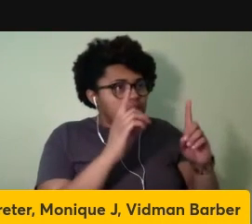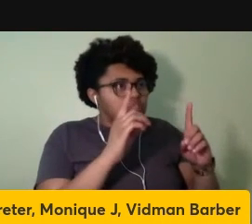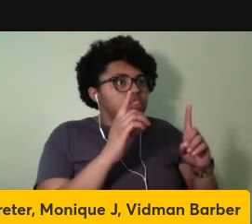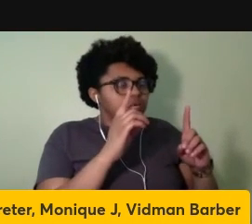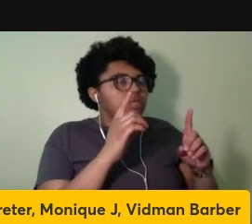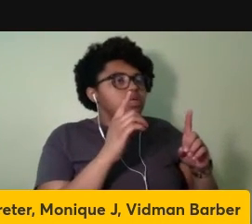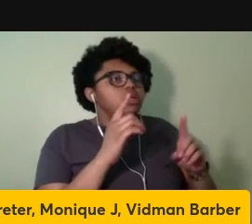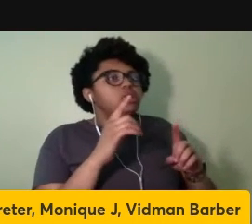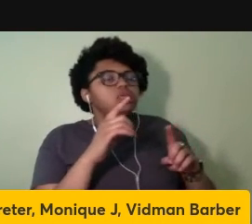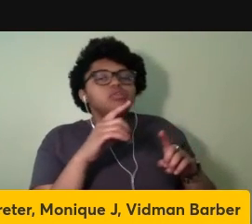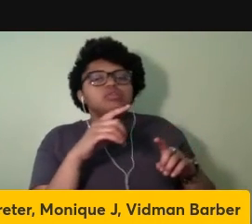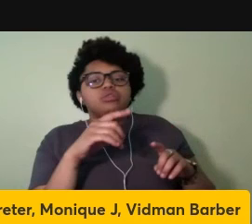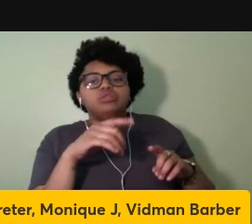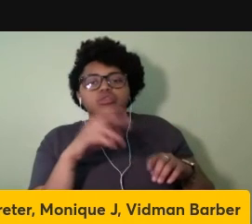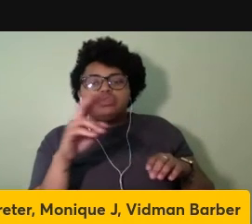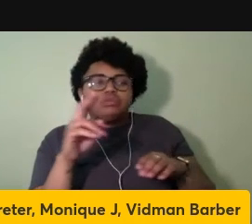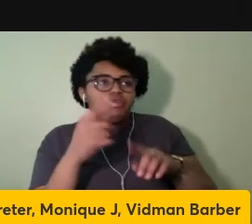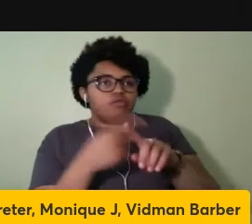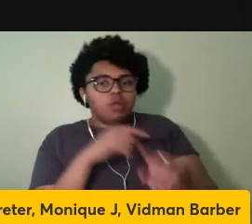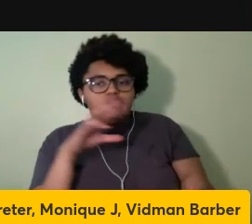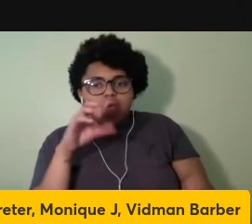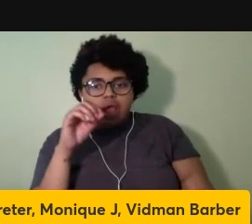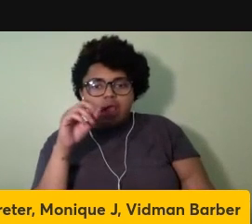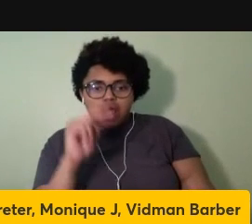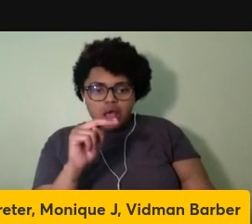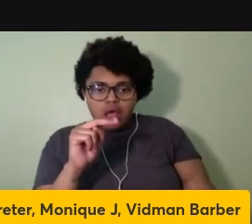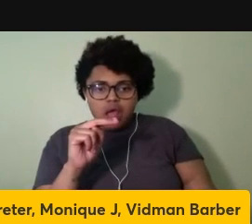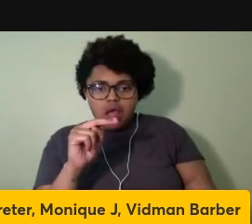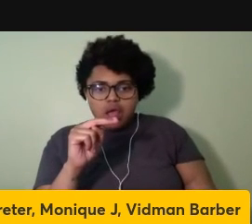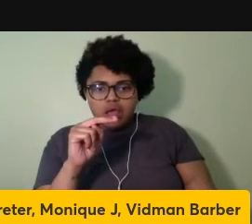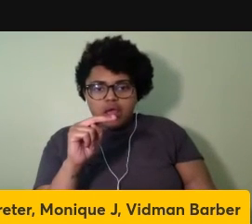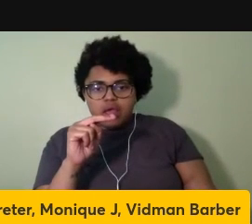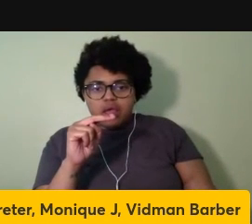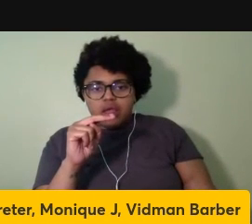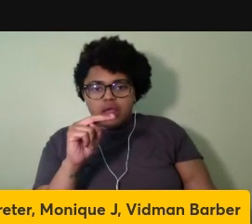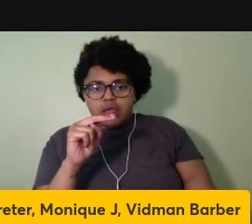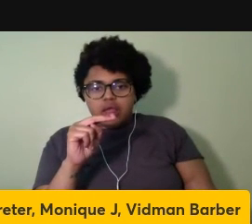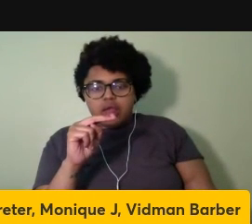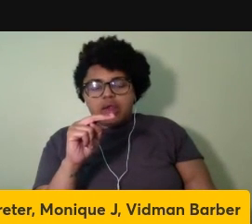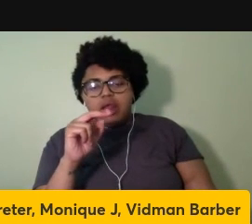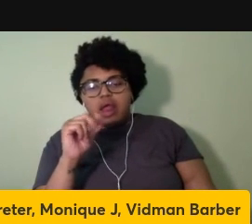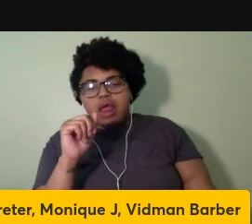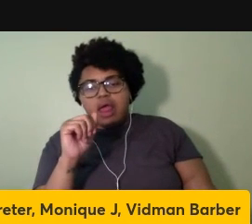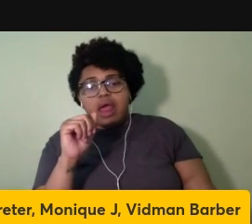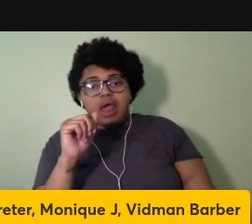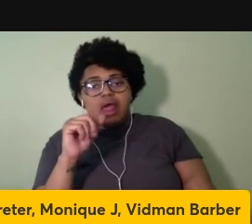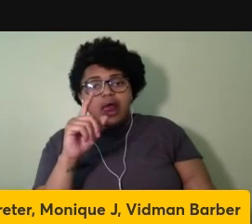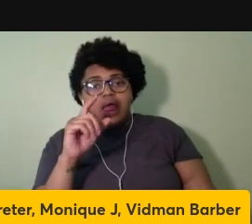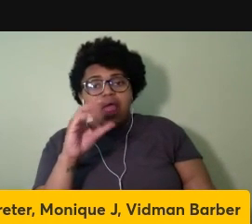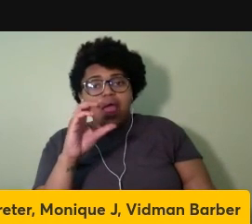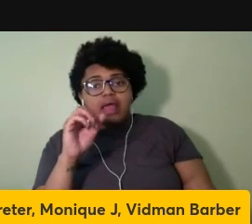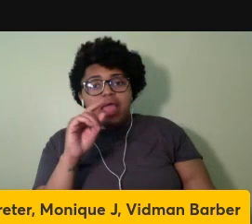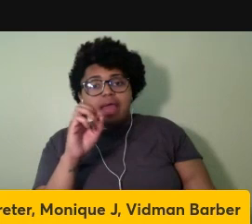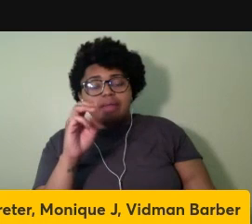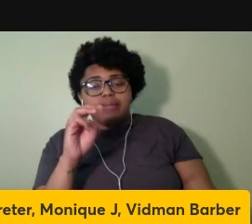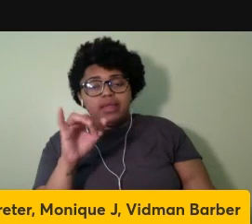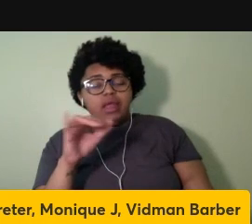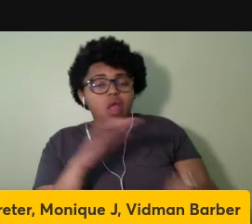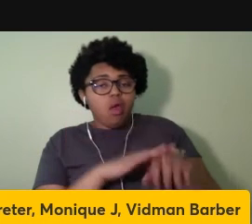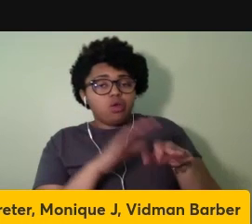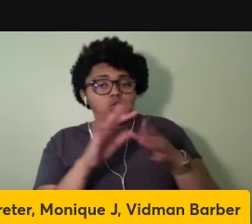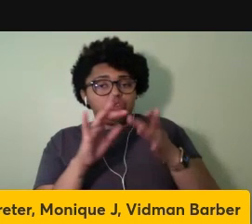from Khan Academy on YouTube. And so I'm an advocate